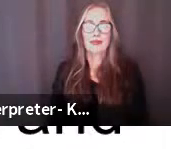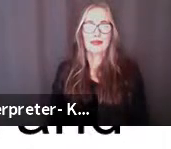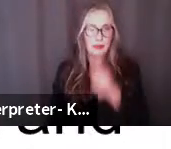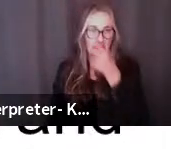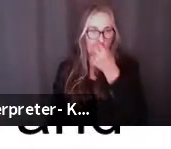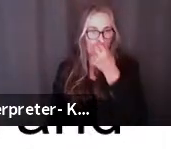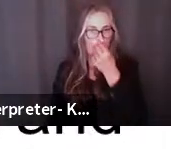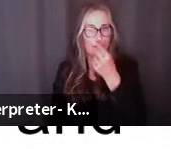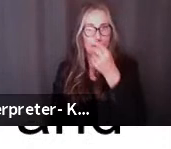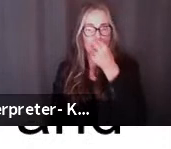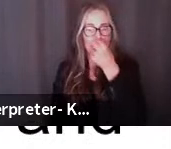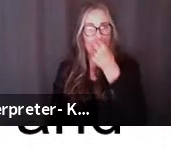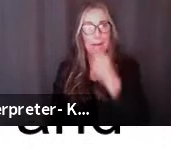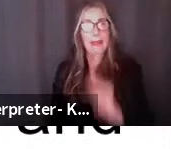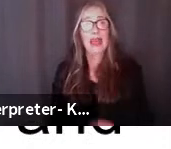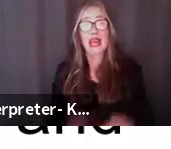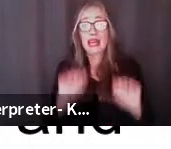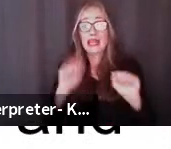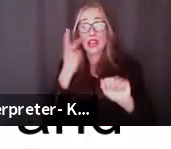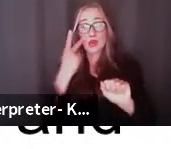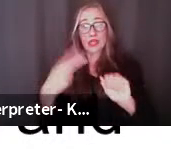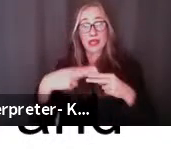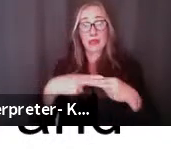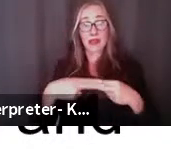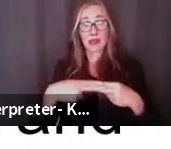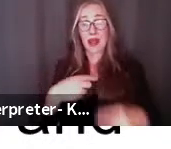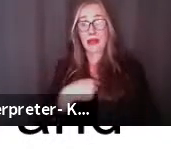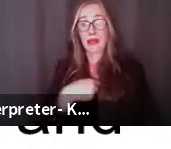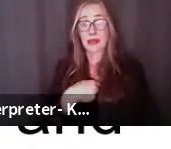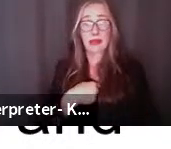okey-dokey everyone can see my slides